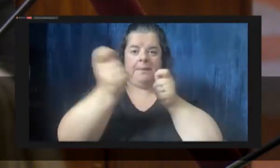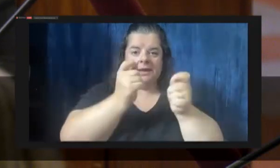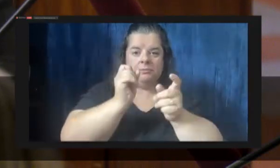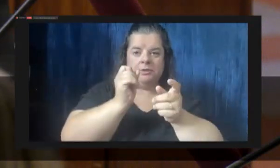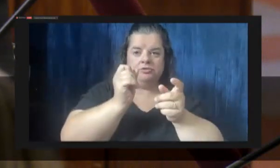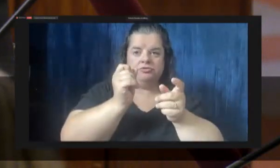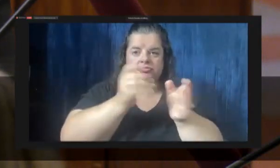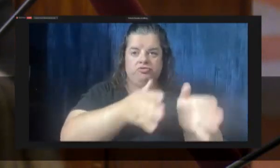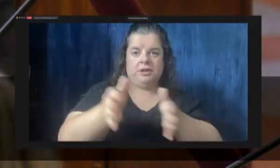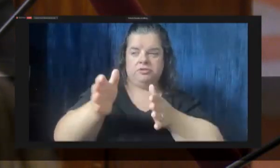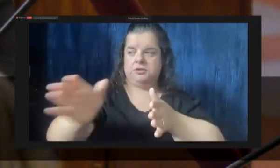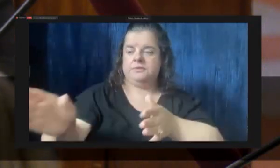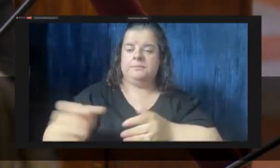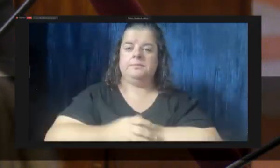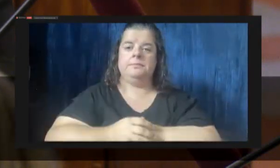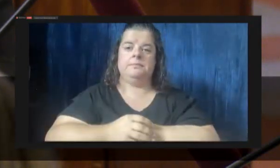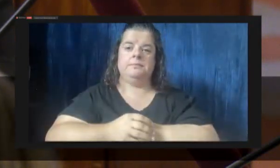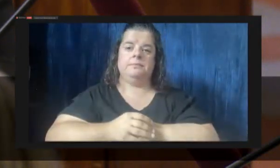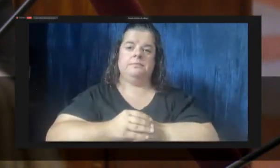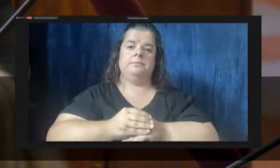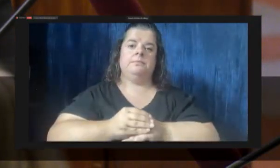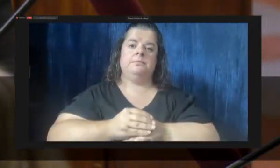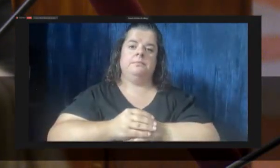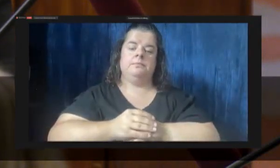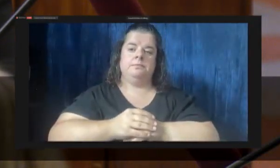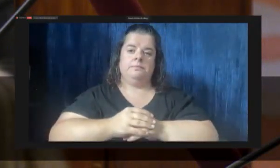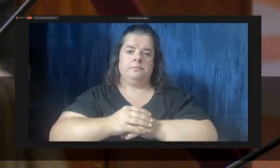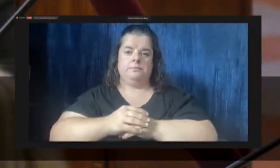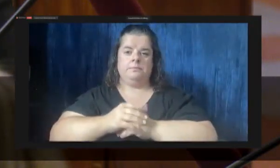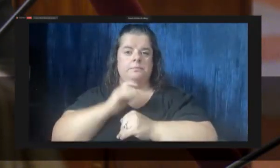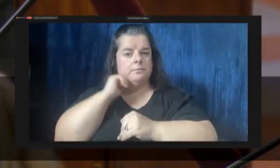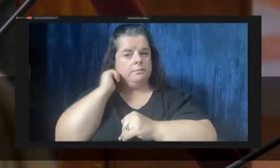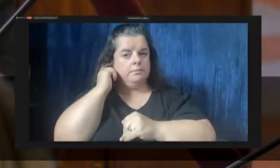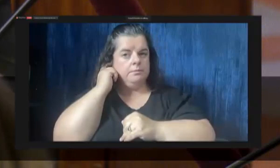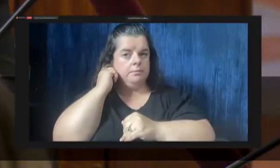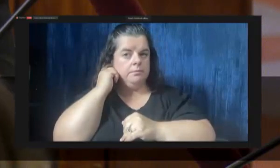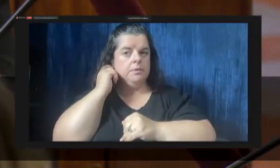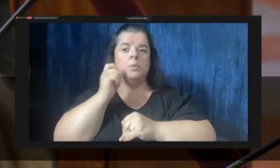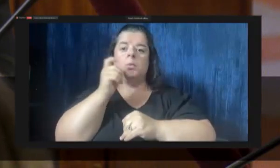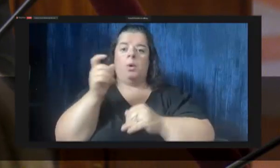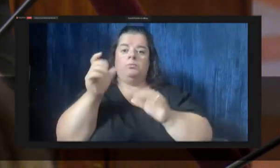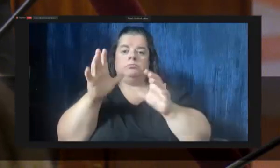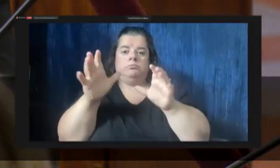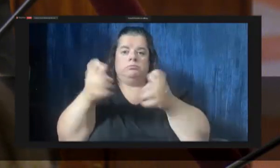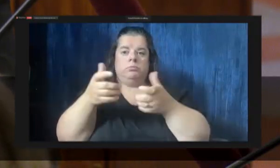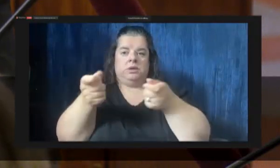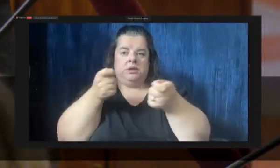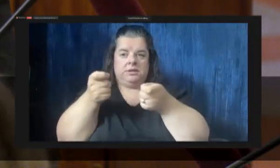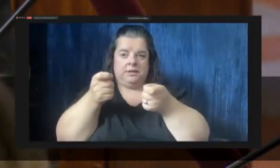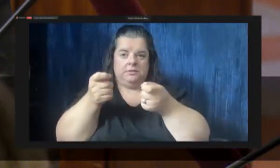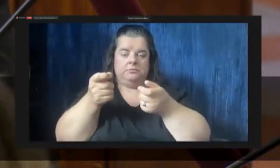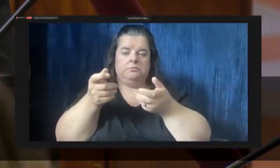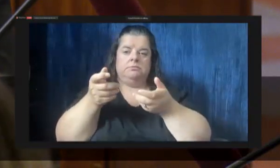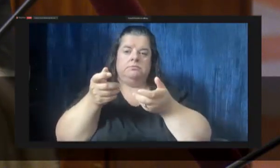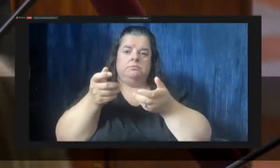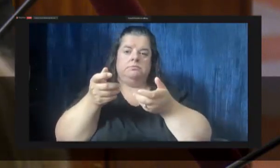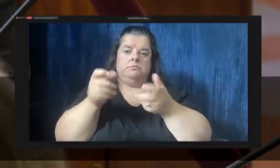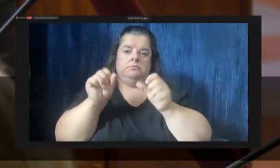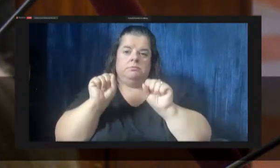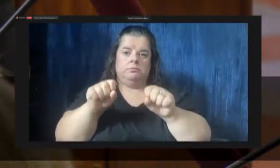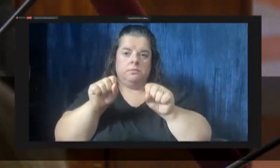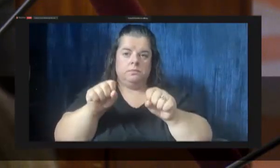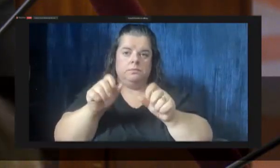So no one should be of the impression that we will contain the potentially, I